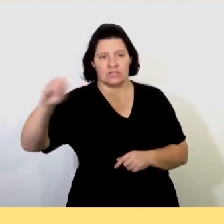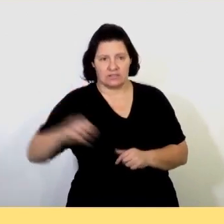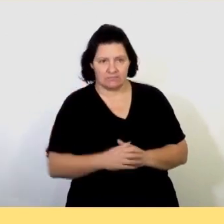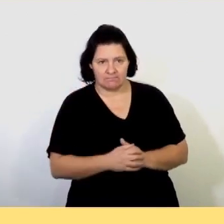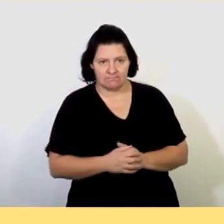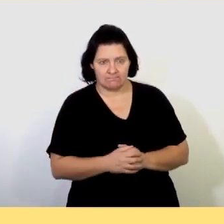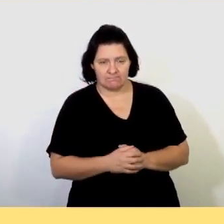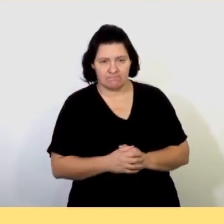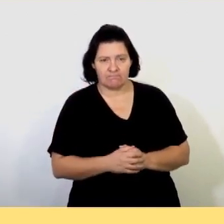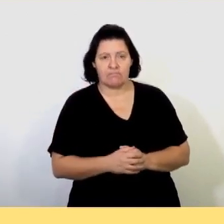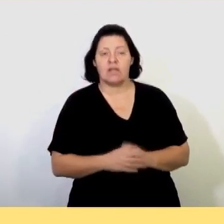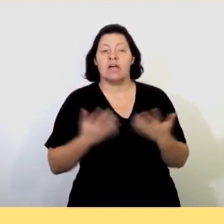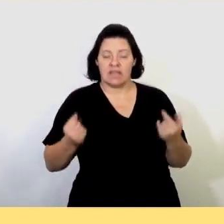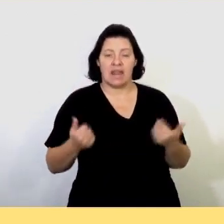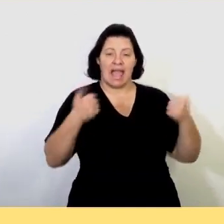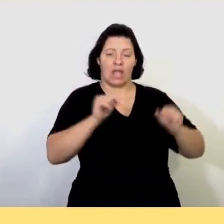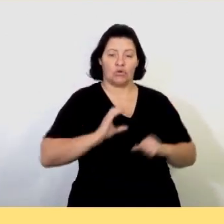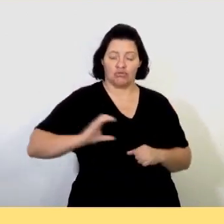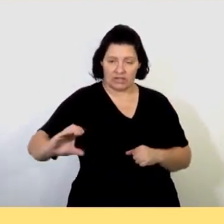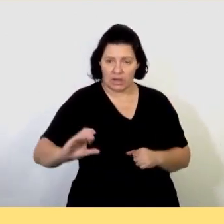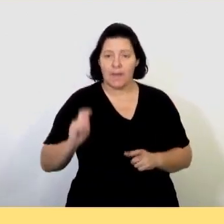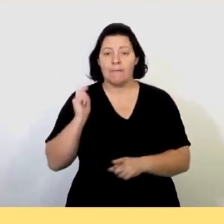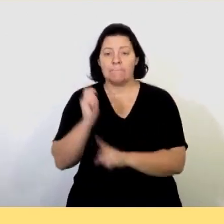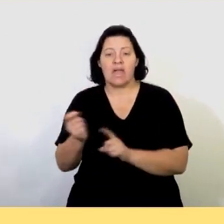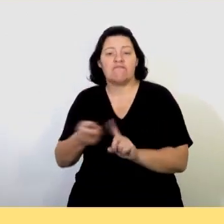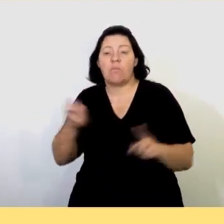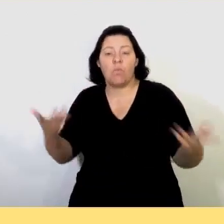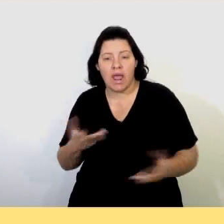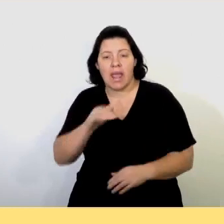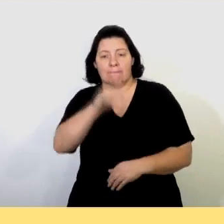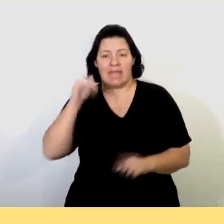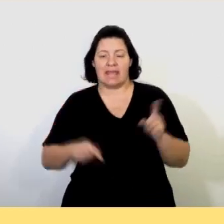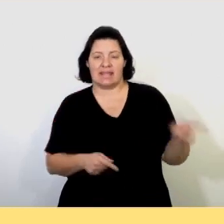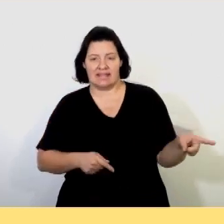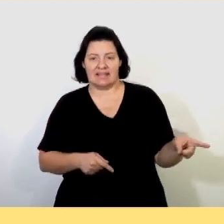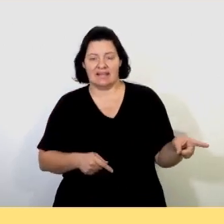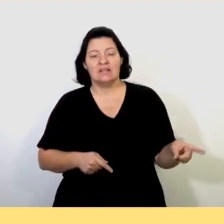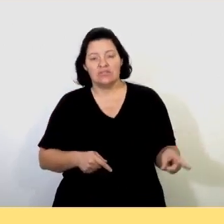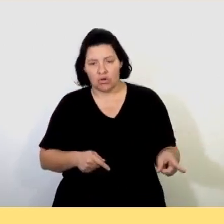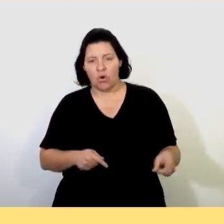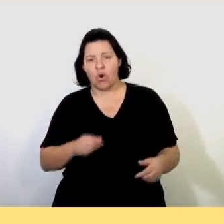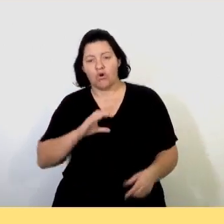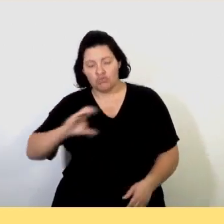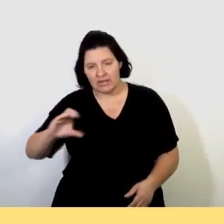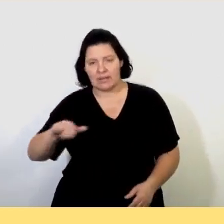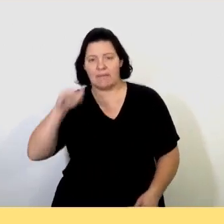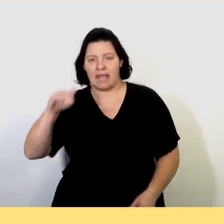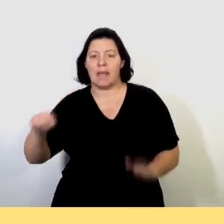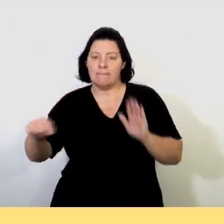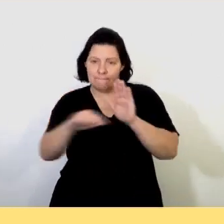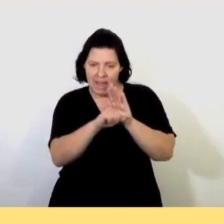178,000. And then account credited, we are paying from the bank, so we credit